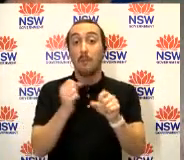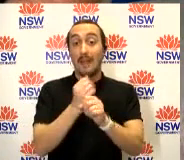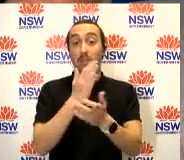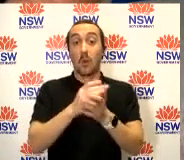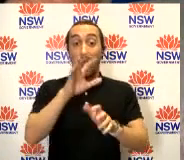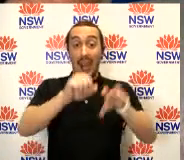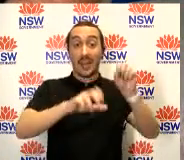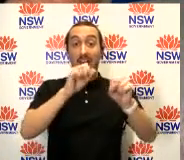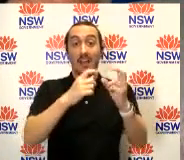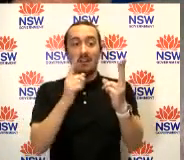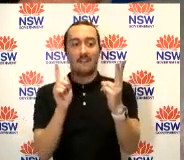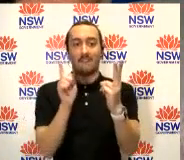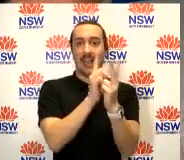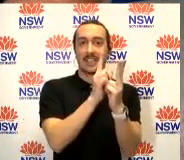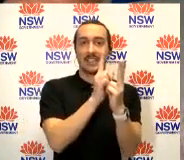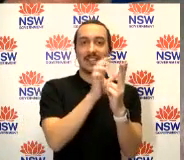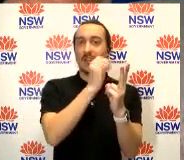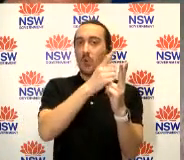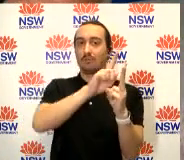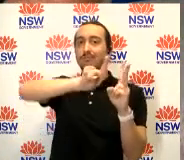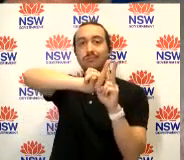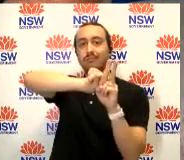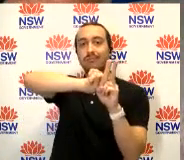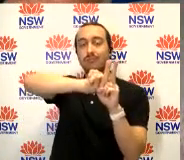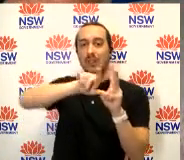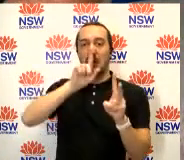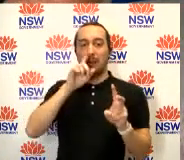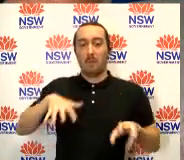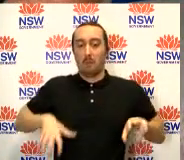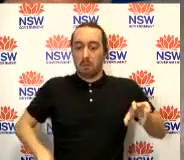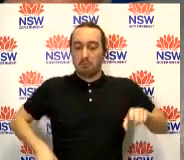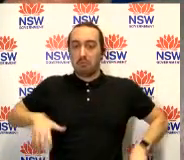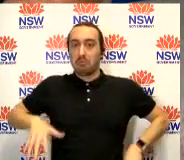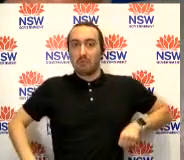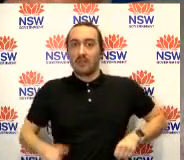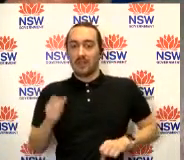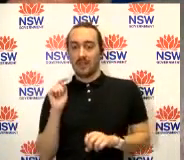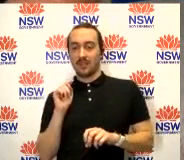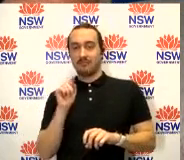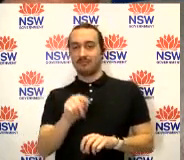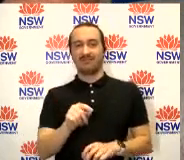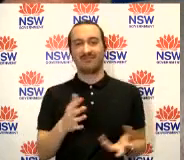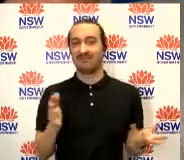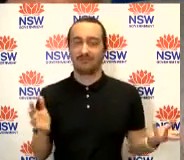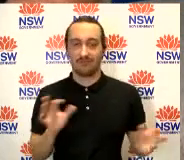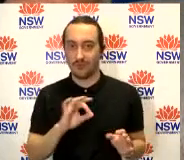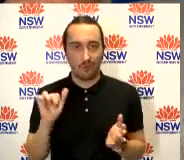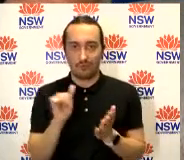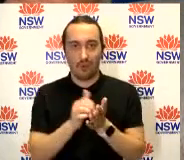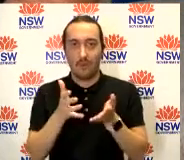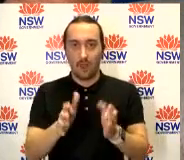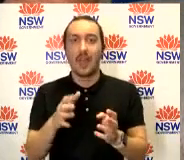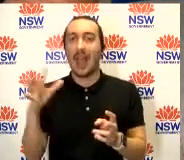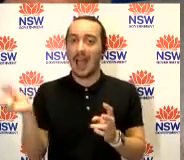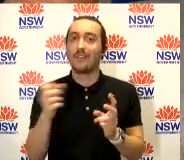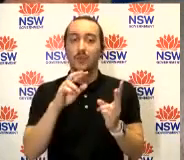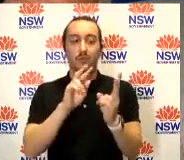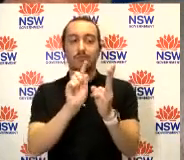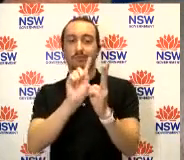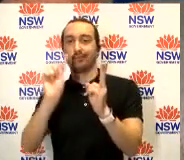incidents where people are turned around on the ladder and they're reaching off against the angle of the ladder, where that can go a little